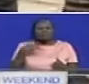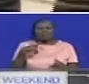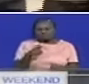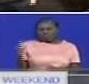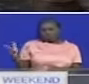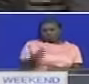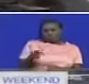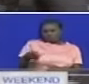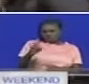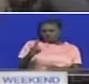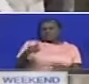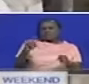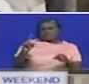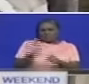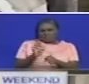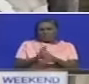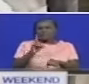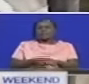shot several times.